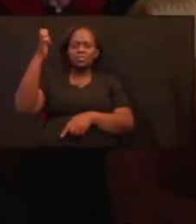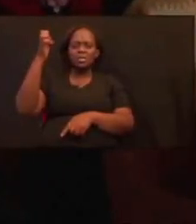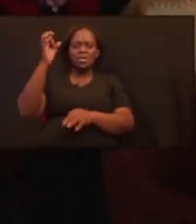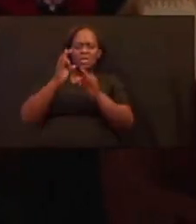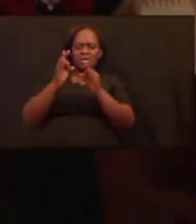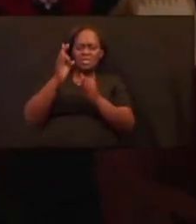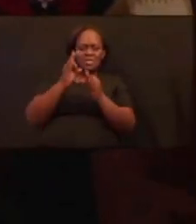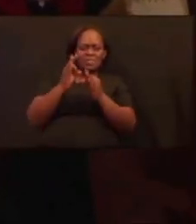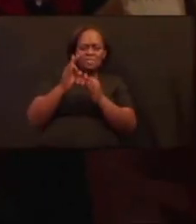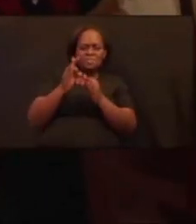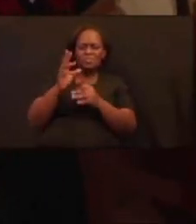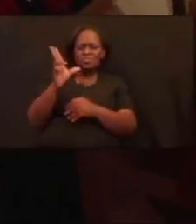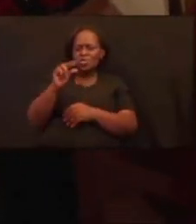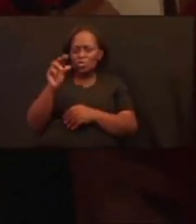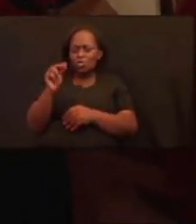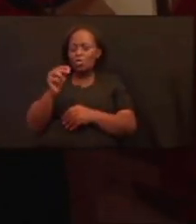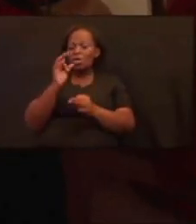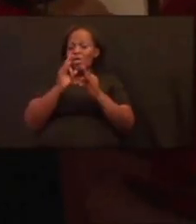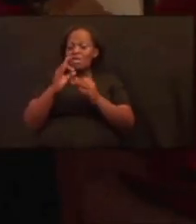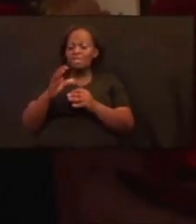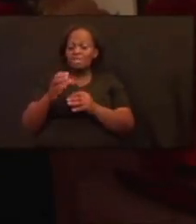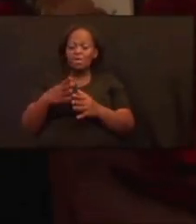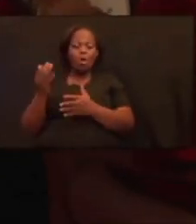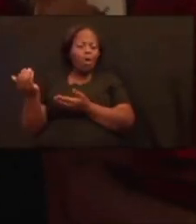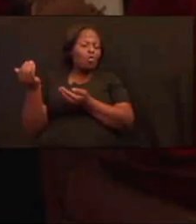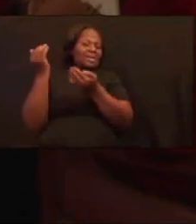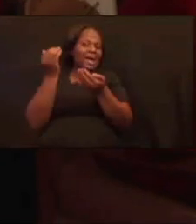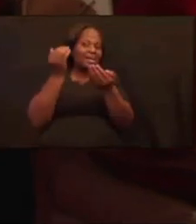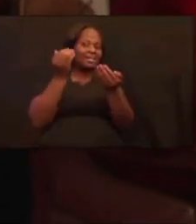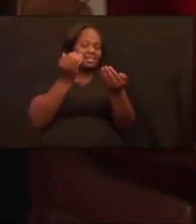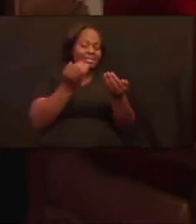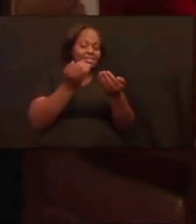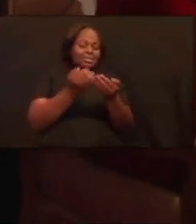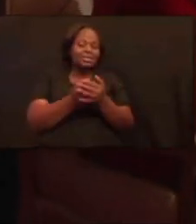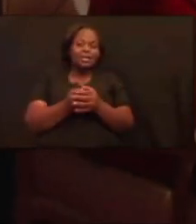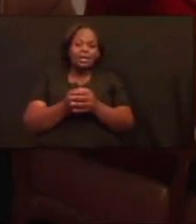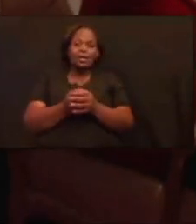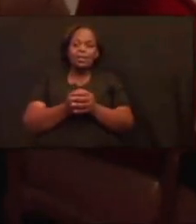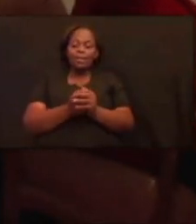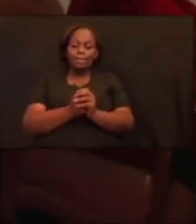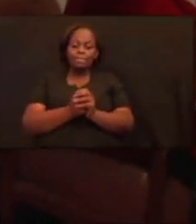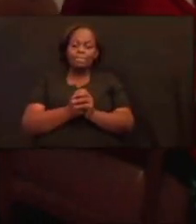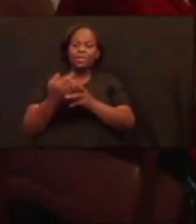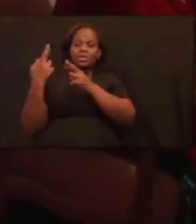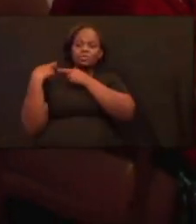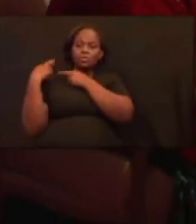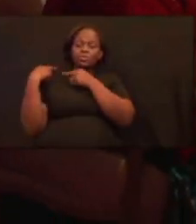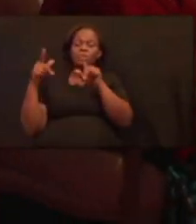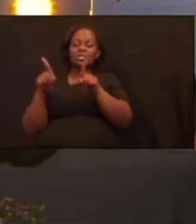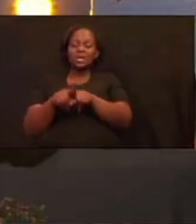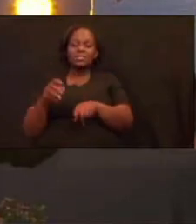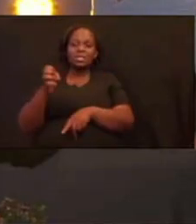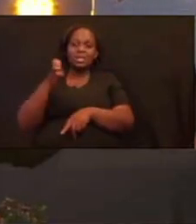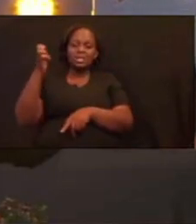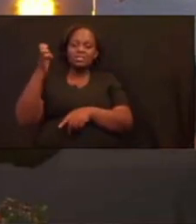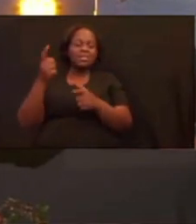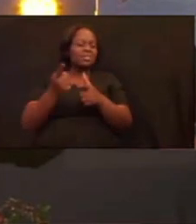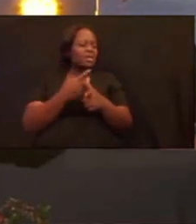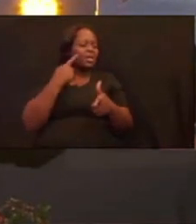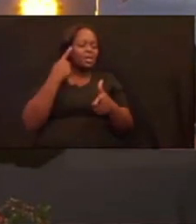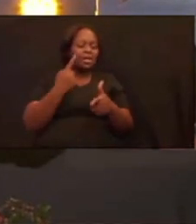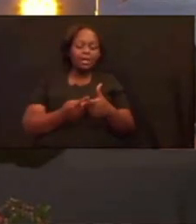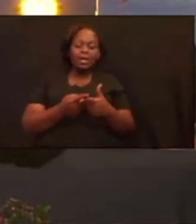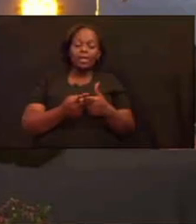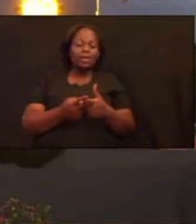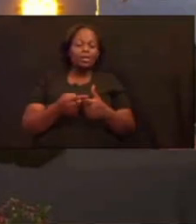the outworkings of the Spirit through your life, the Holy Spirit makes adjustment through your life so that there will be